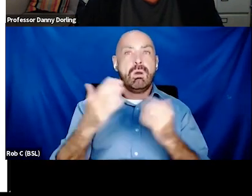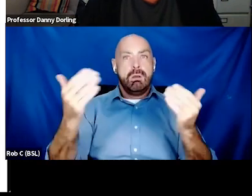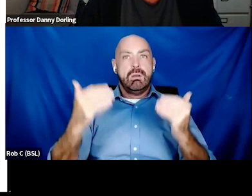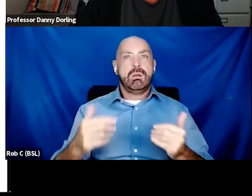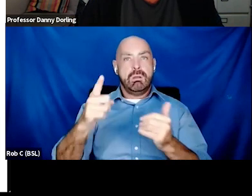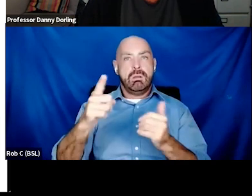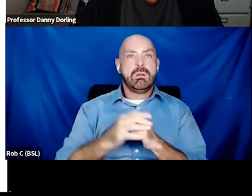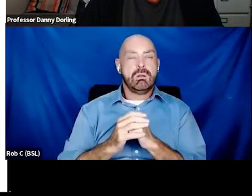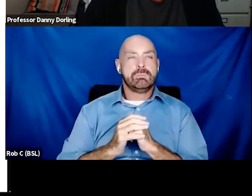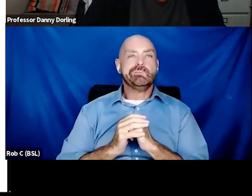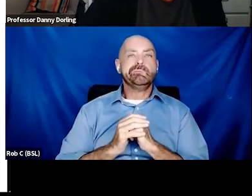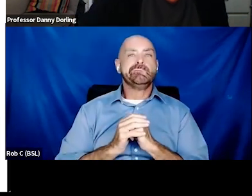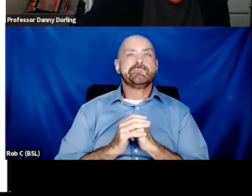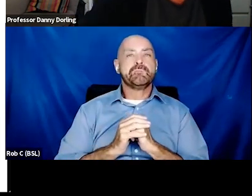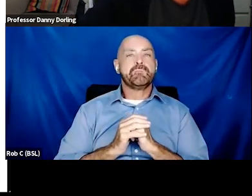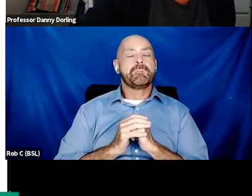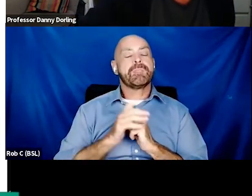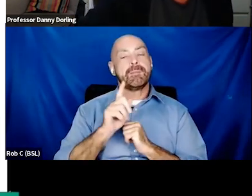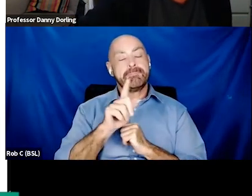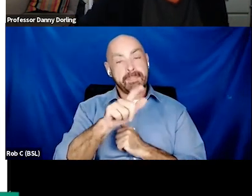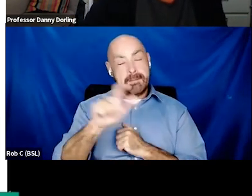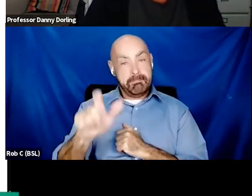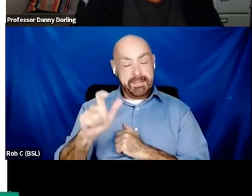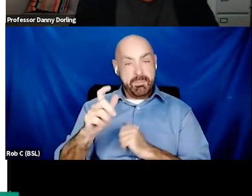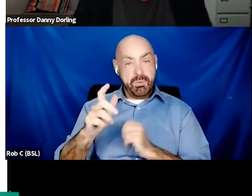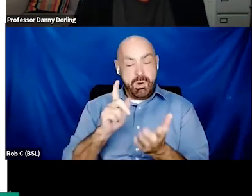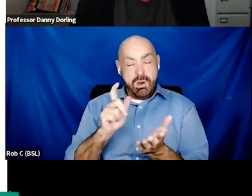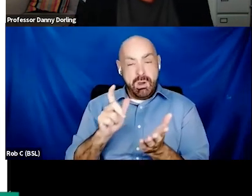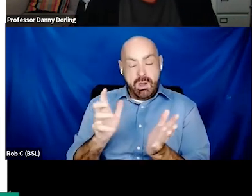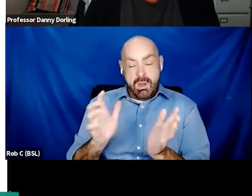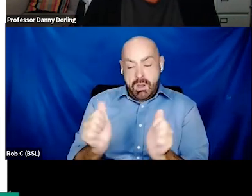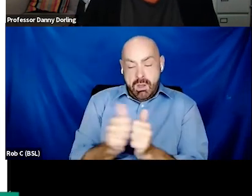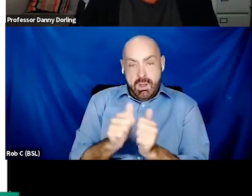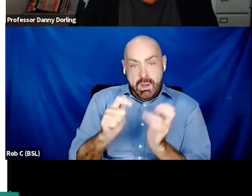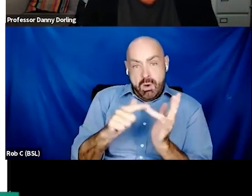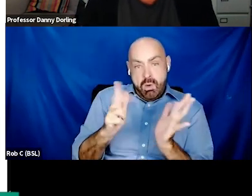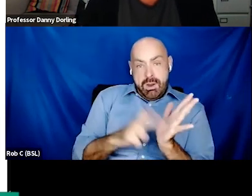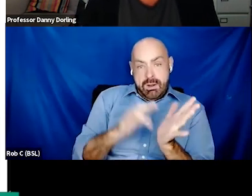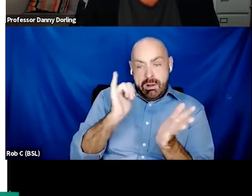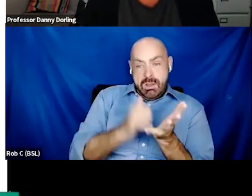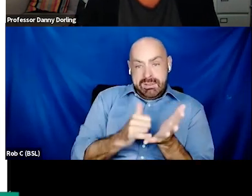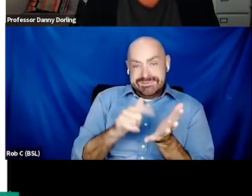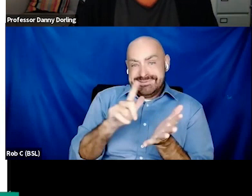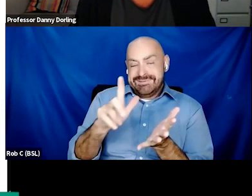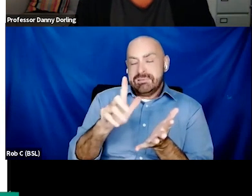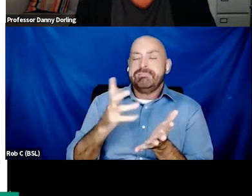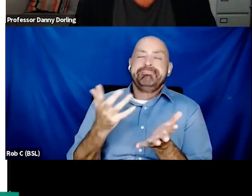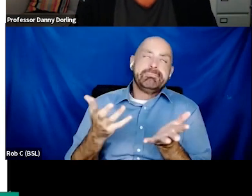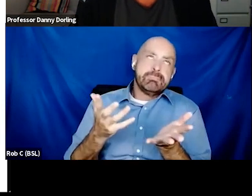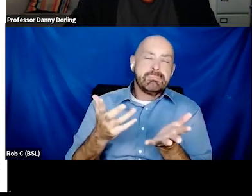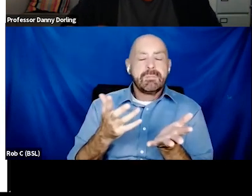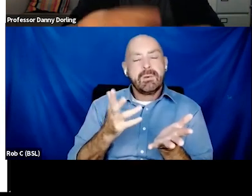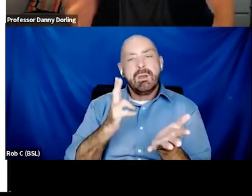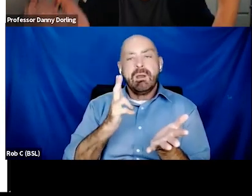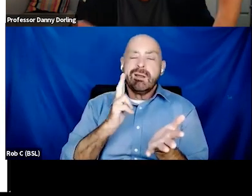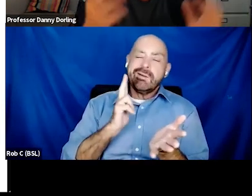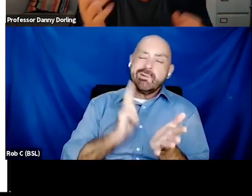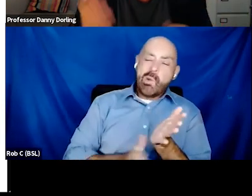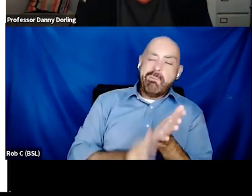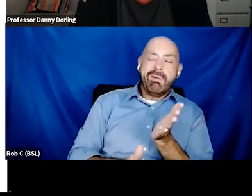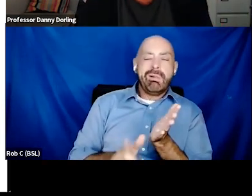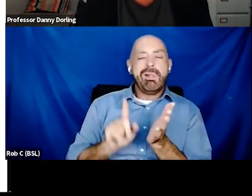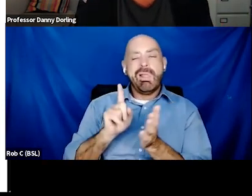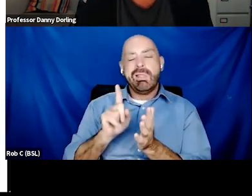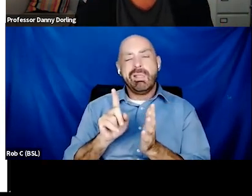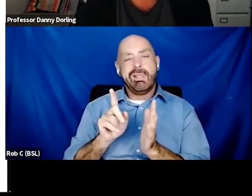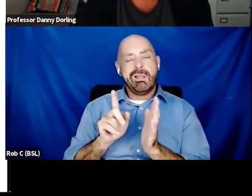People who agree to fill in ONS surveys are not necessarily normal. or not necessarily representative, even the surveys waited